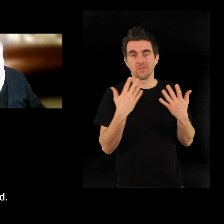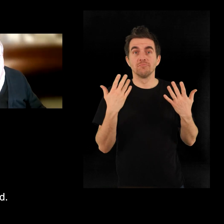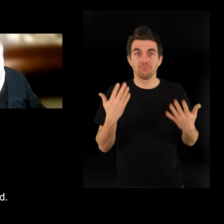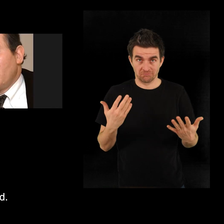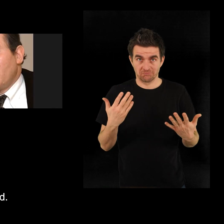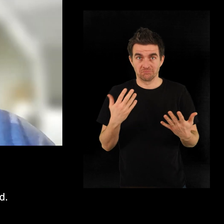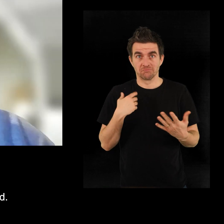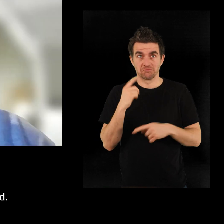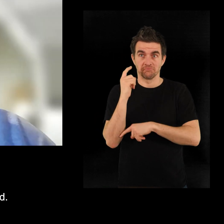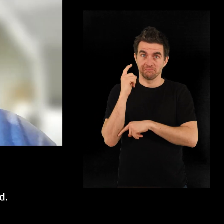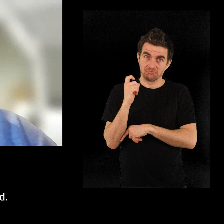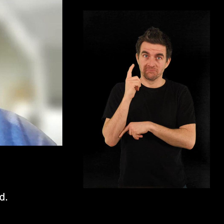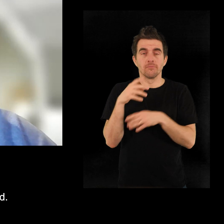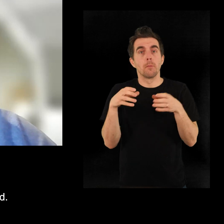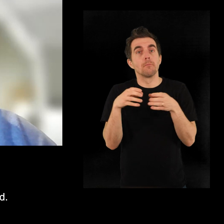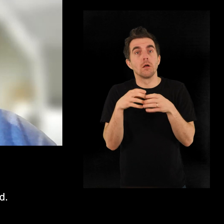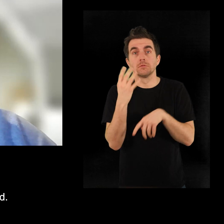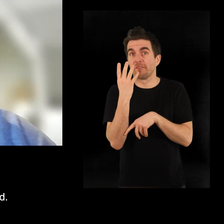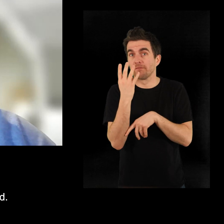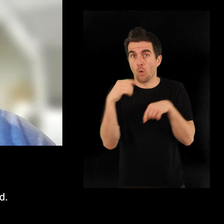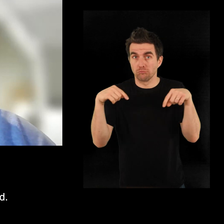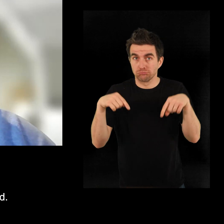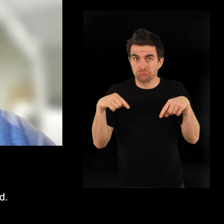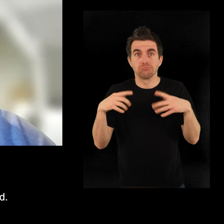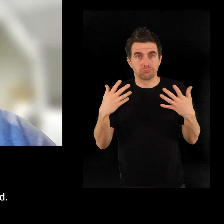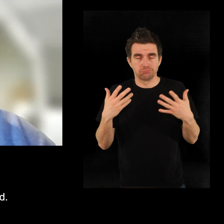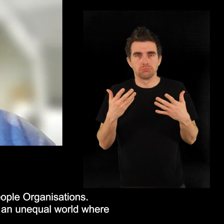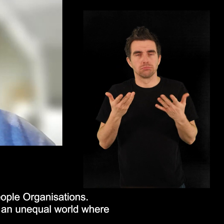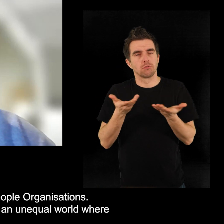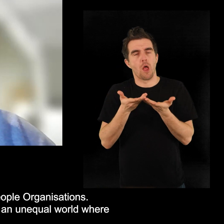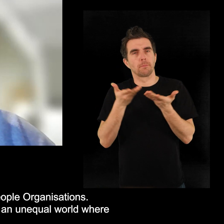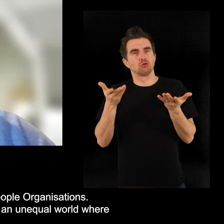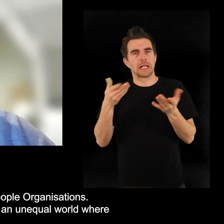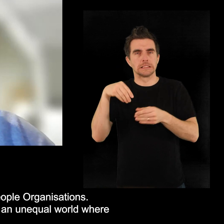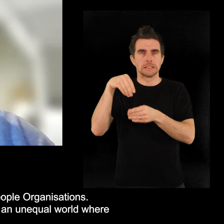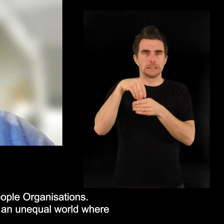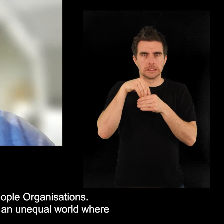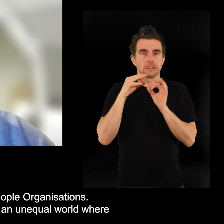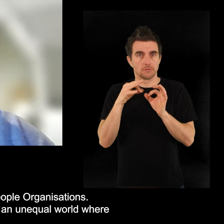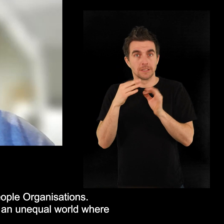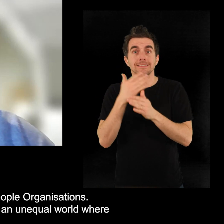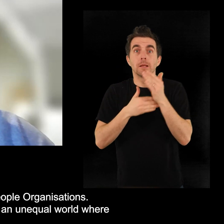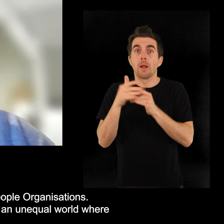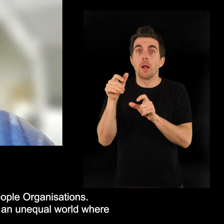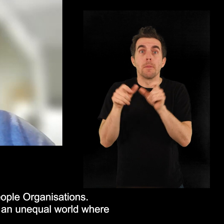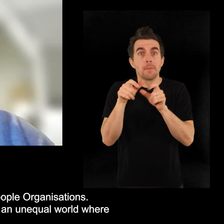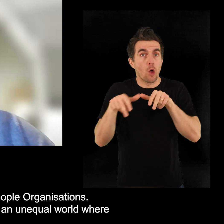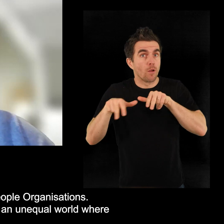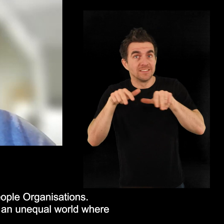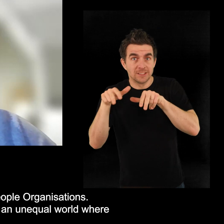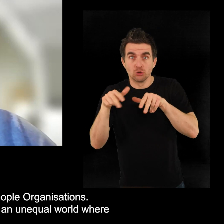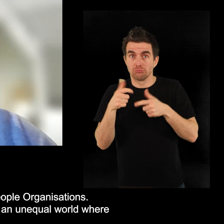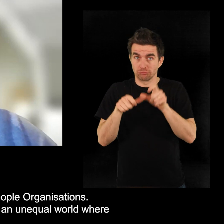Thank you, Richard. So introduction to Module 4, Democracy and Disabled People's